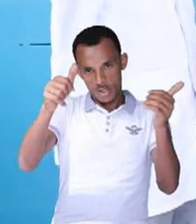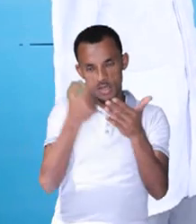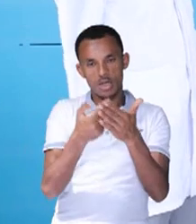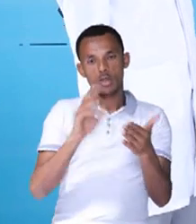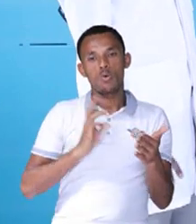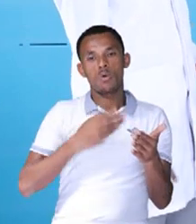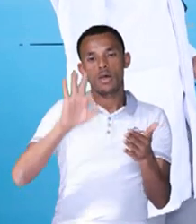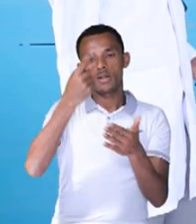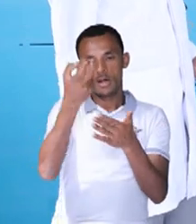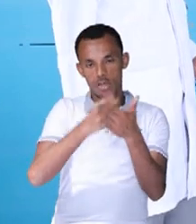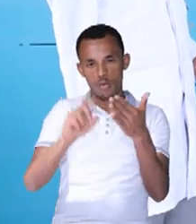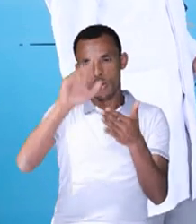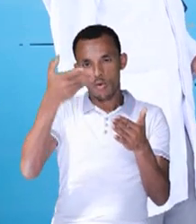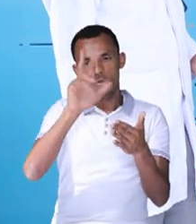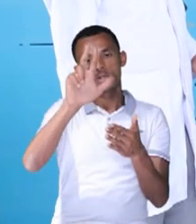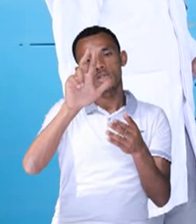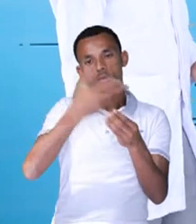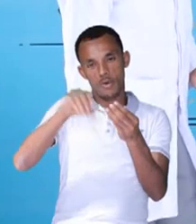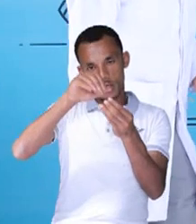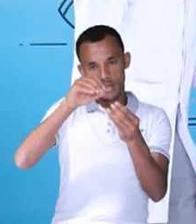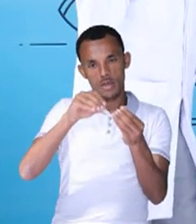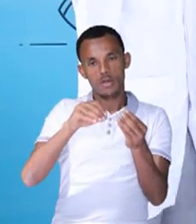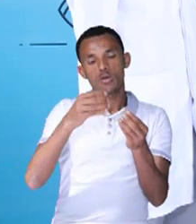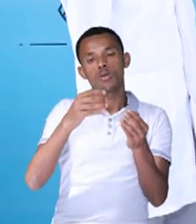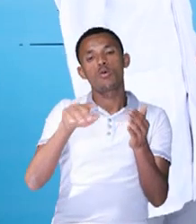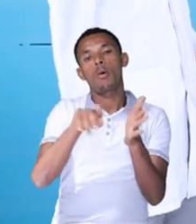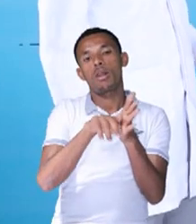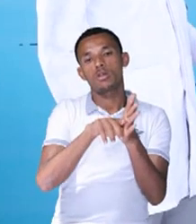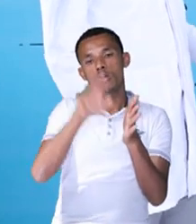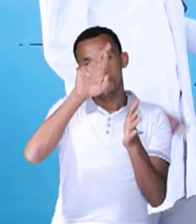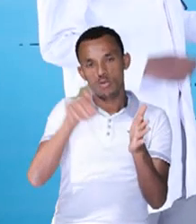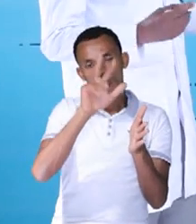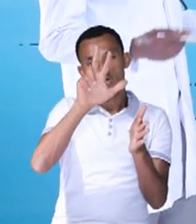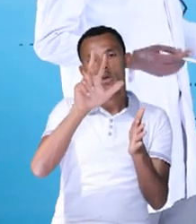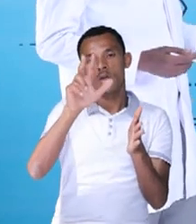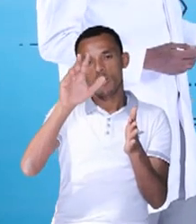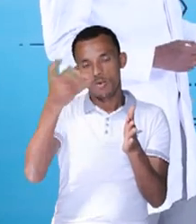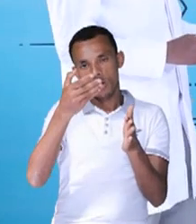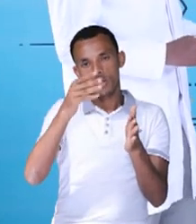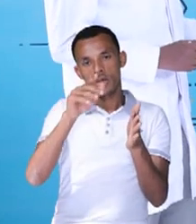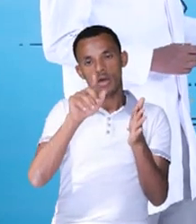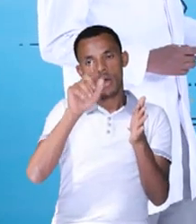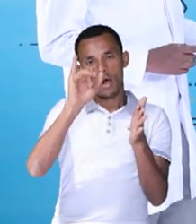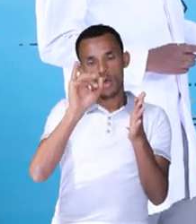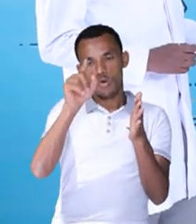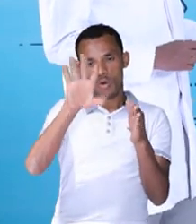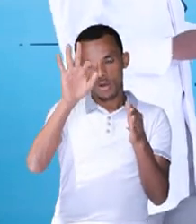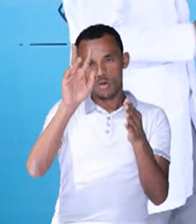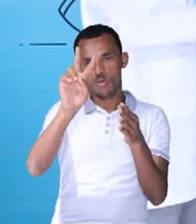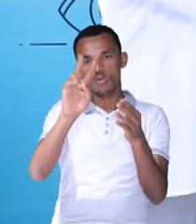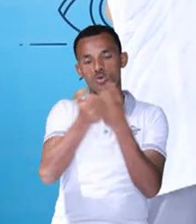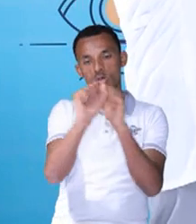result, 1 over 3 plus minus root 2 over 3 times I. So it has two different solutions.